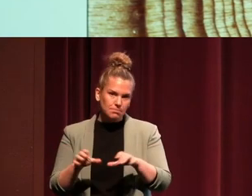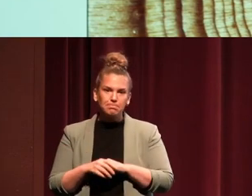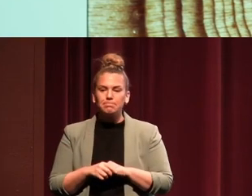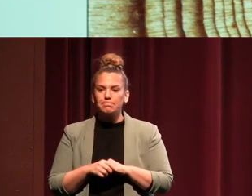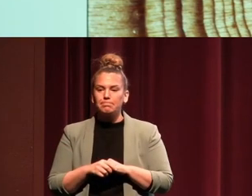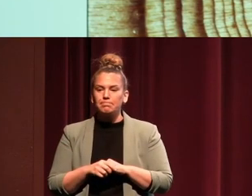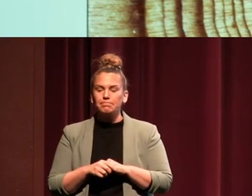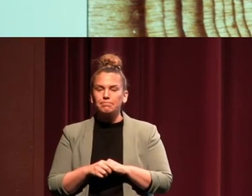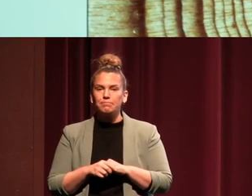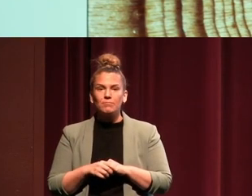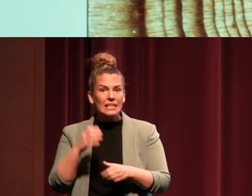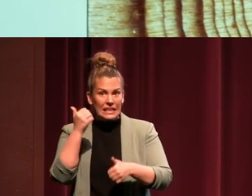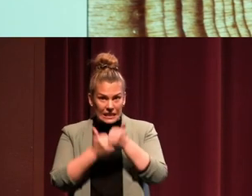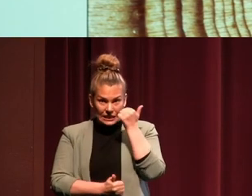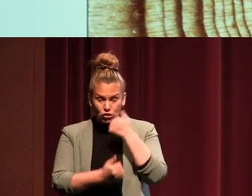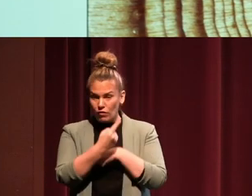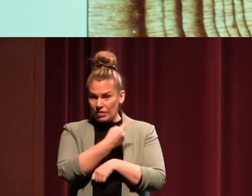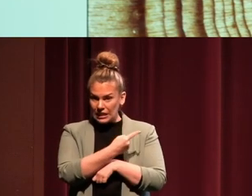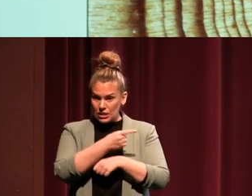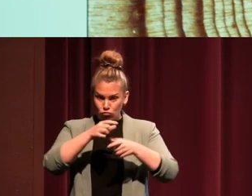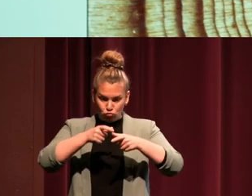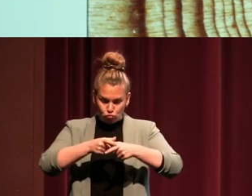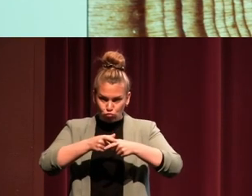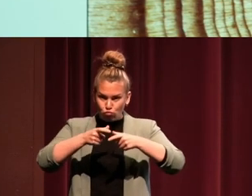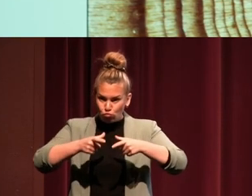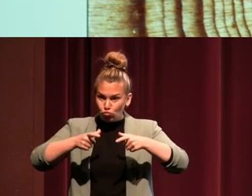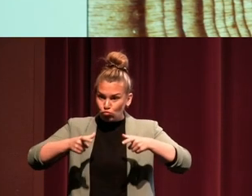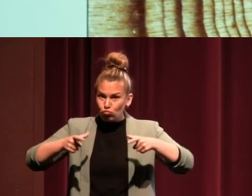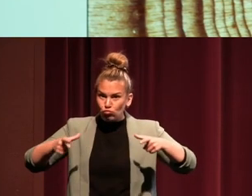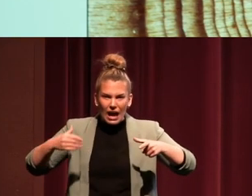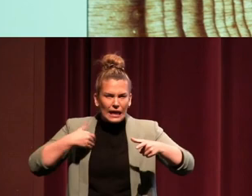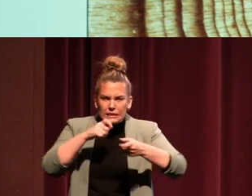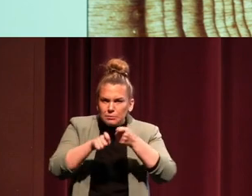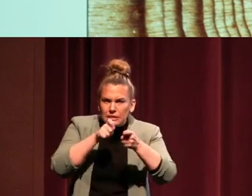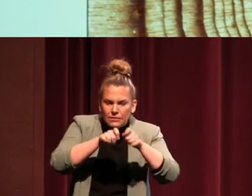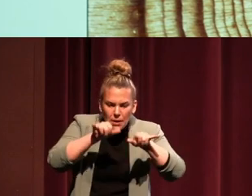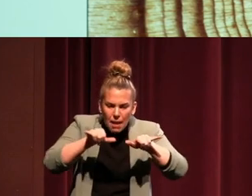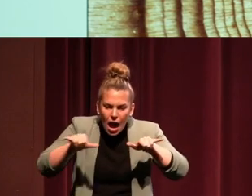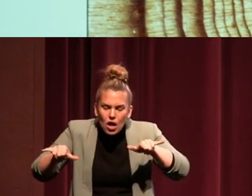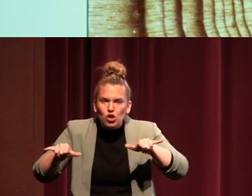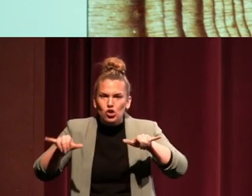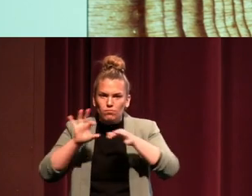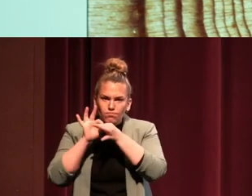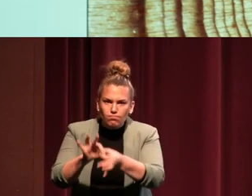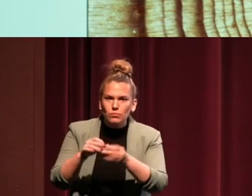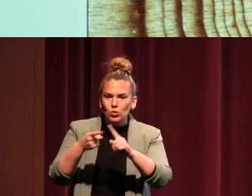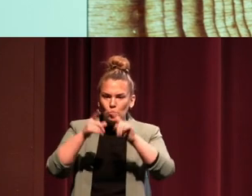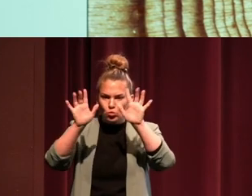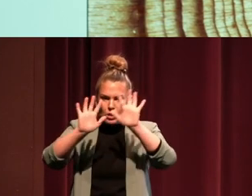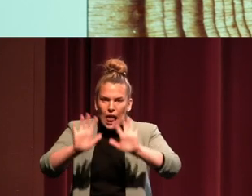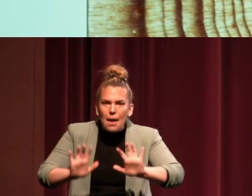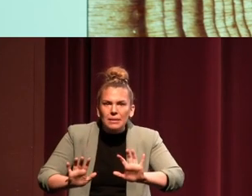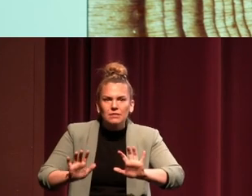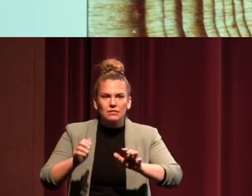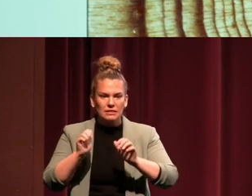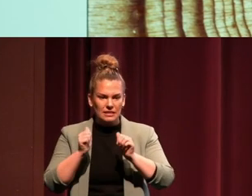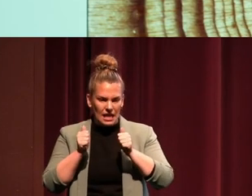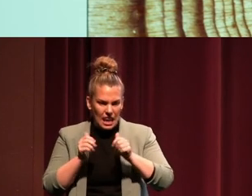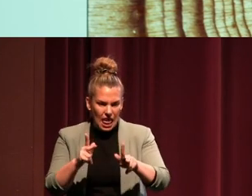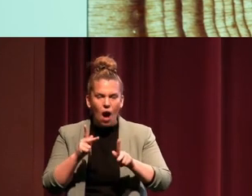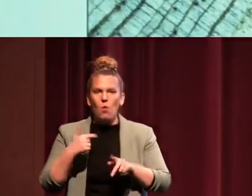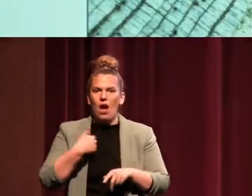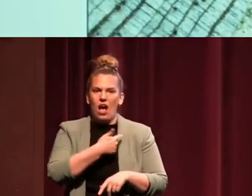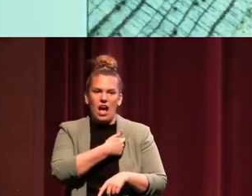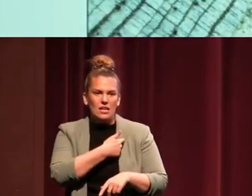Each of these tree rings encodes a specific pattern related to climate that allows us to cross-date them or assign to each ring